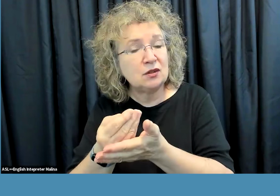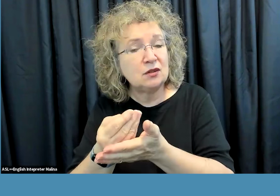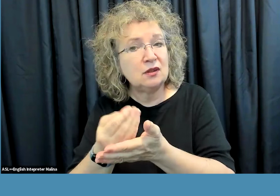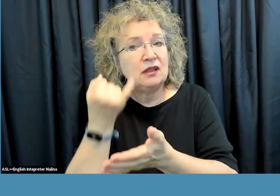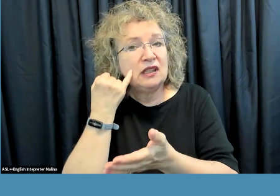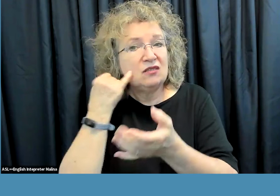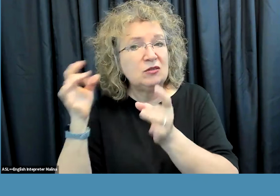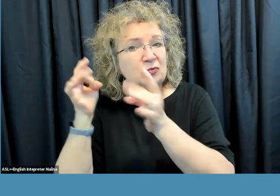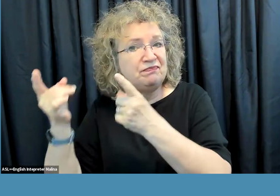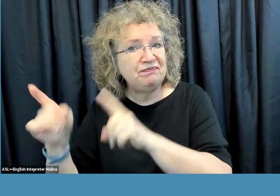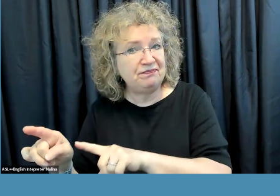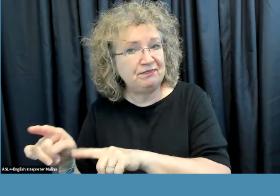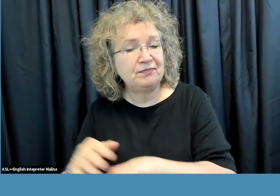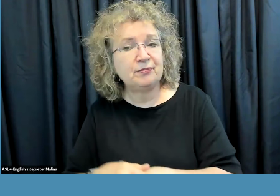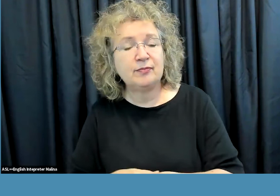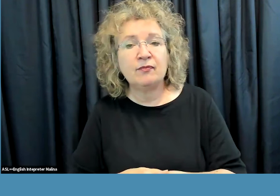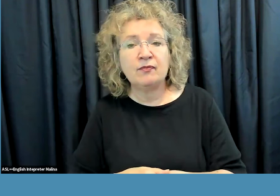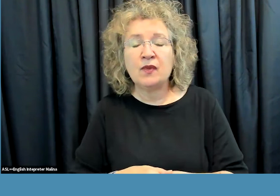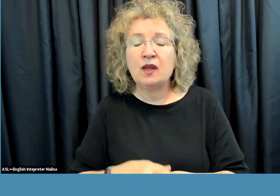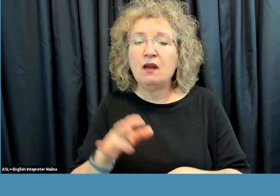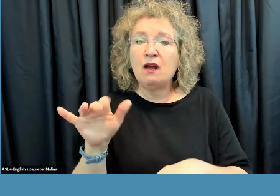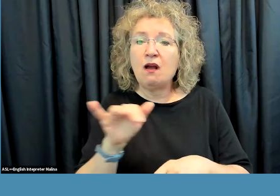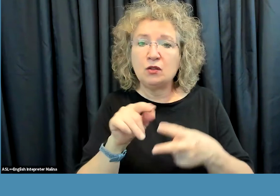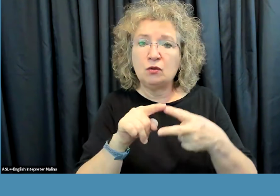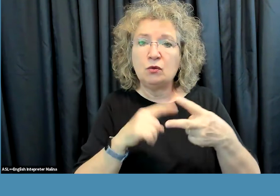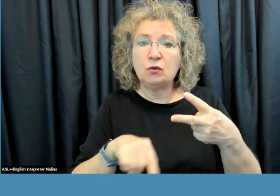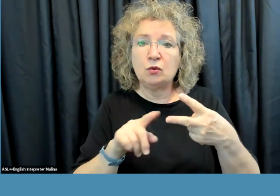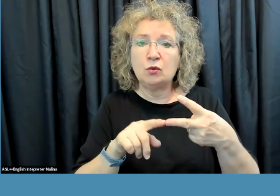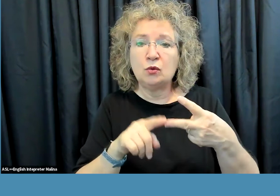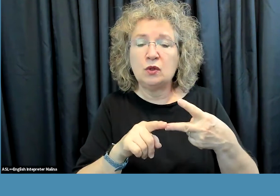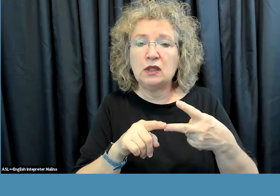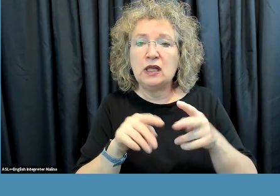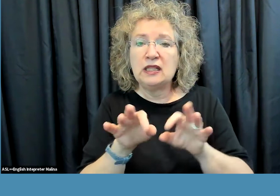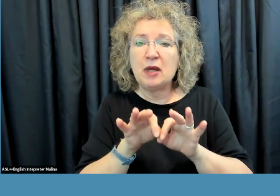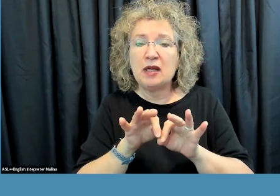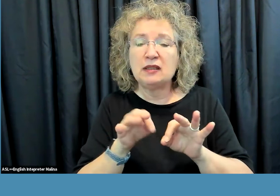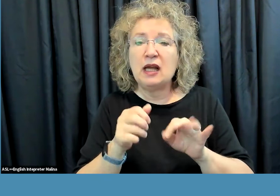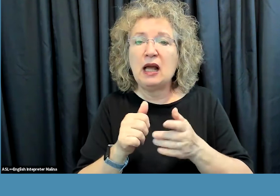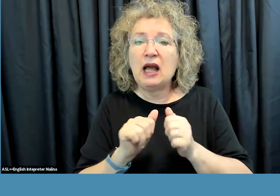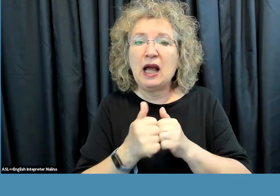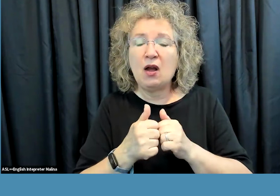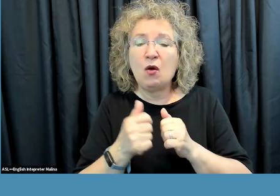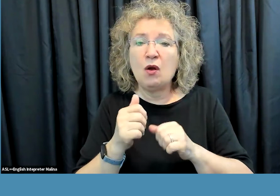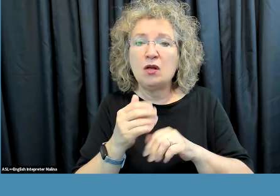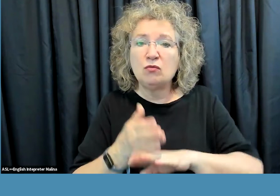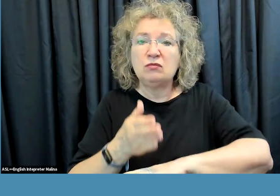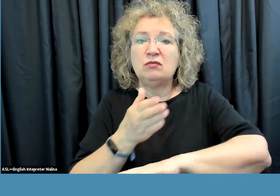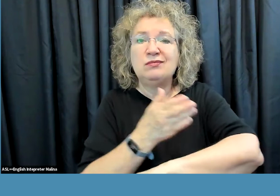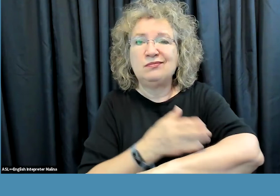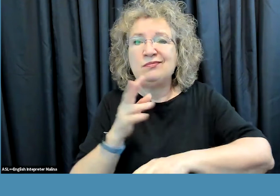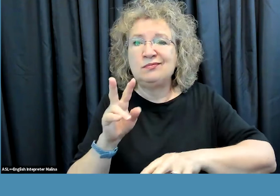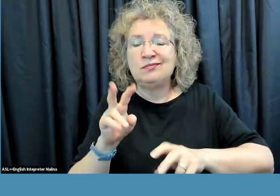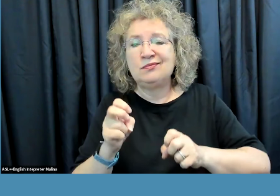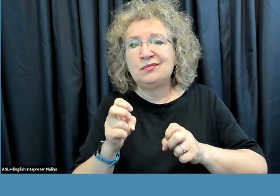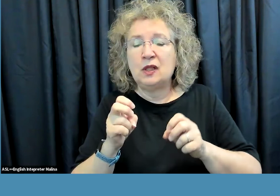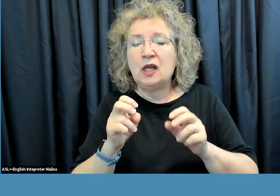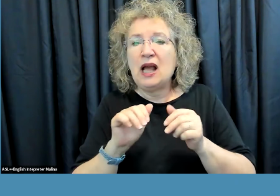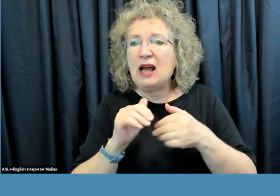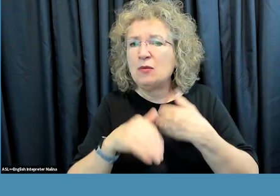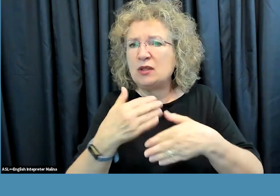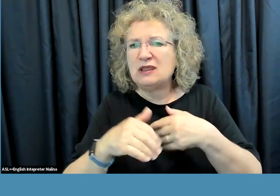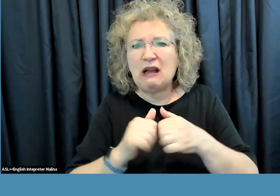also to cover information to help us better understand the recovery process. And that